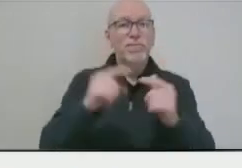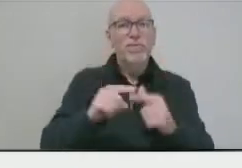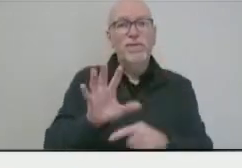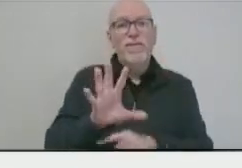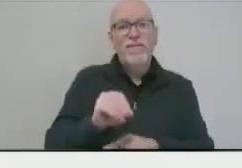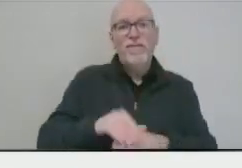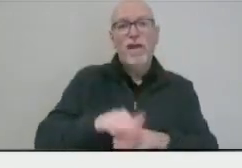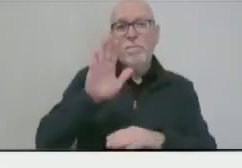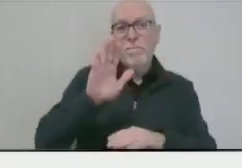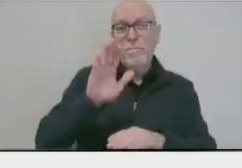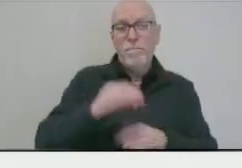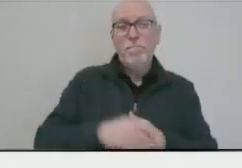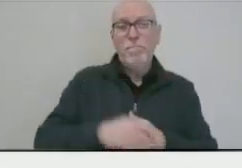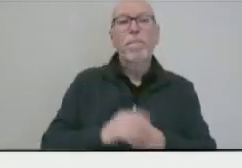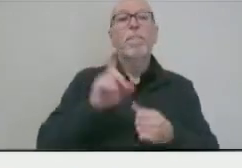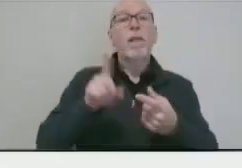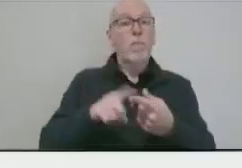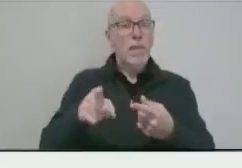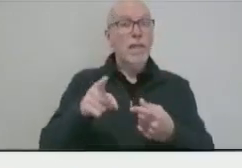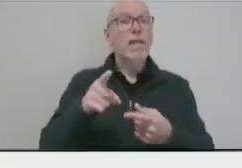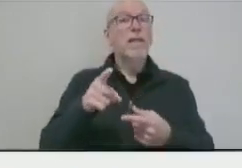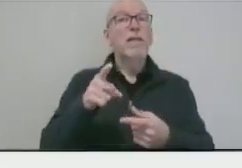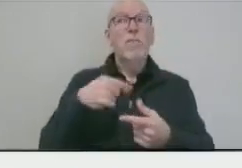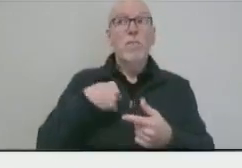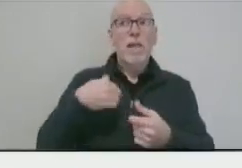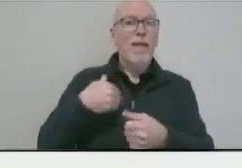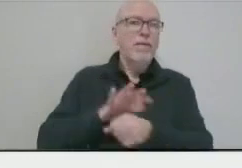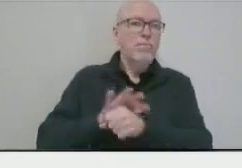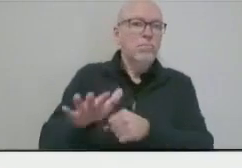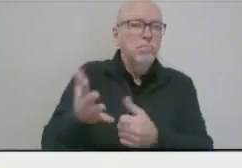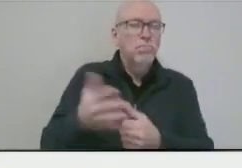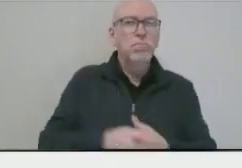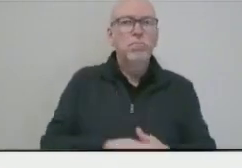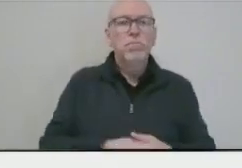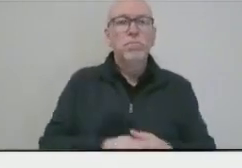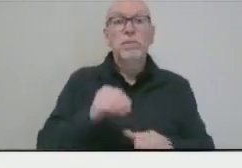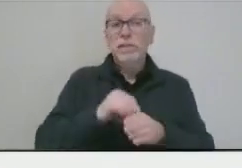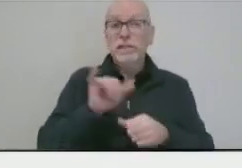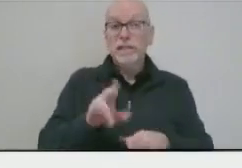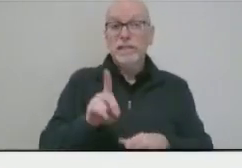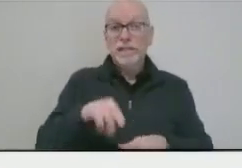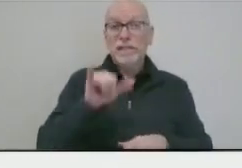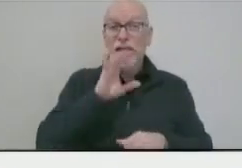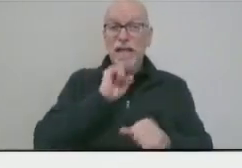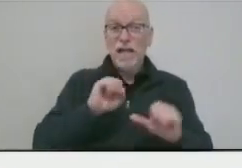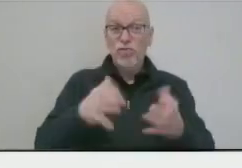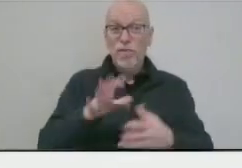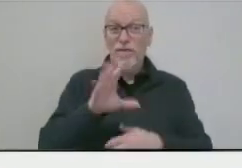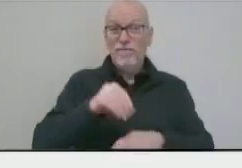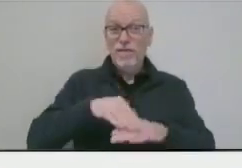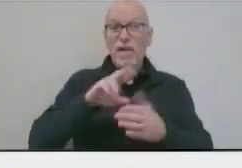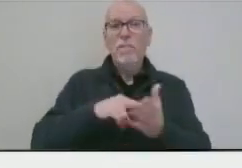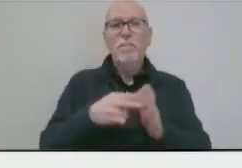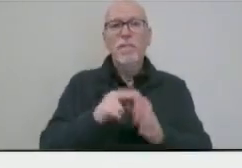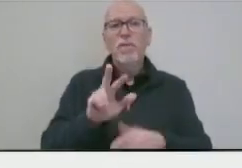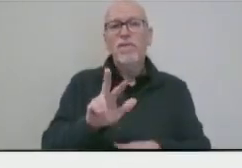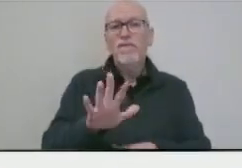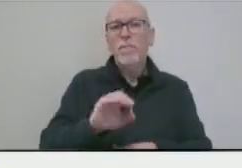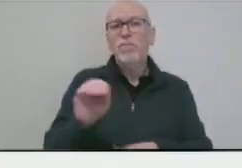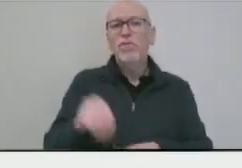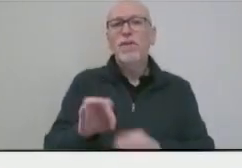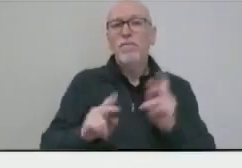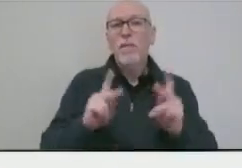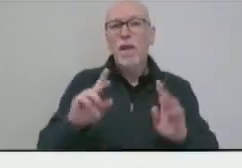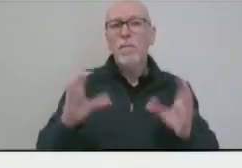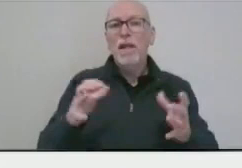older, when vaccine supplies allow us to do so. In Indiana, this age group makes up just over 35% of the